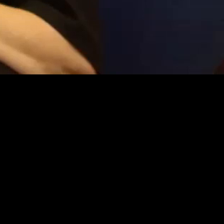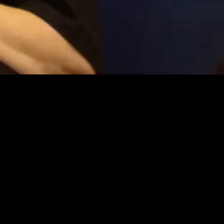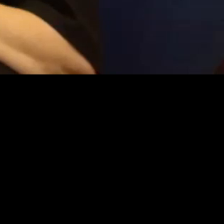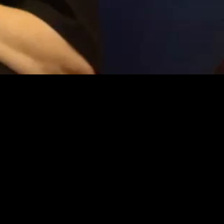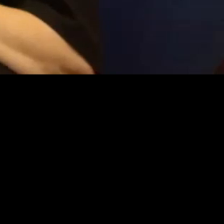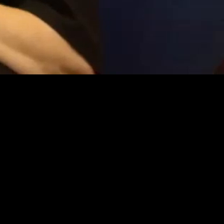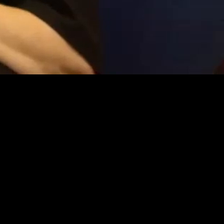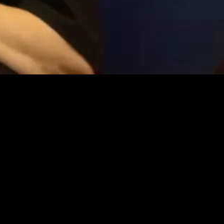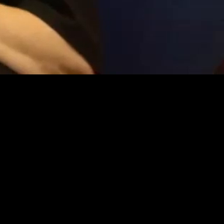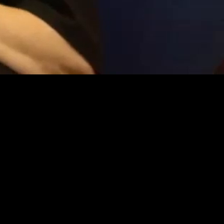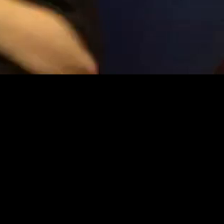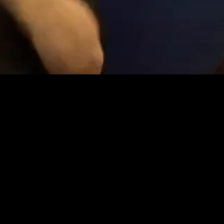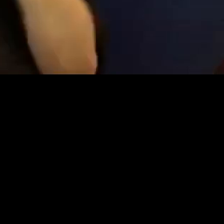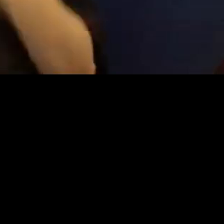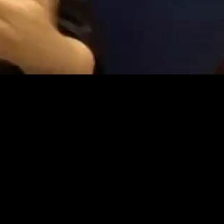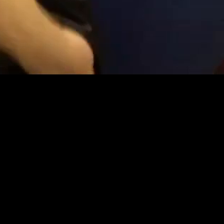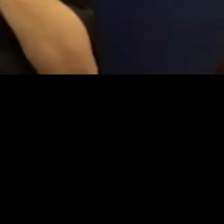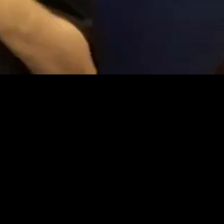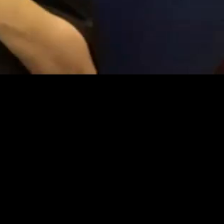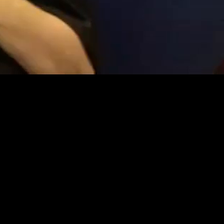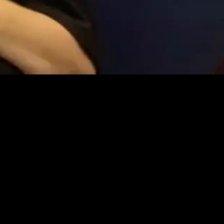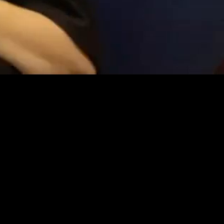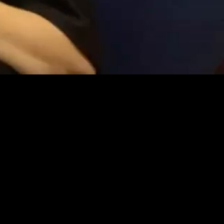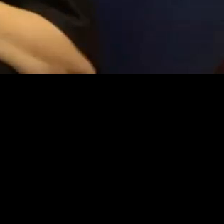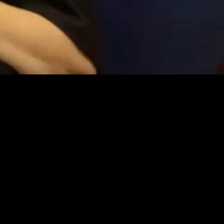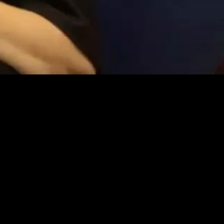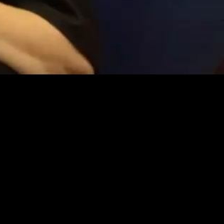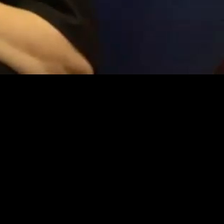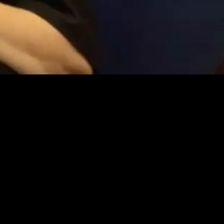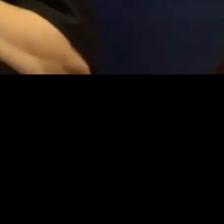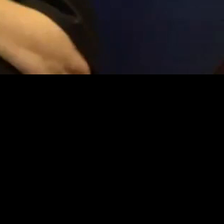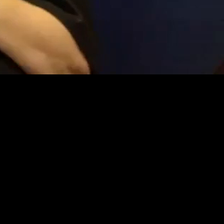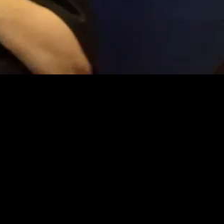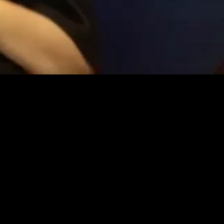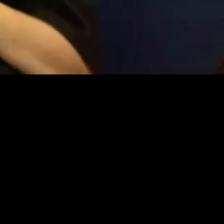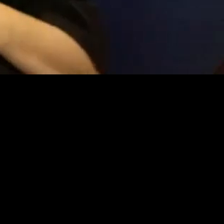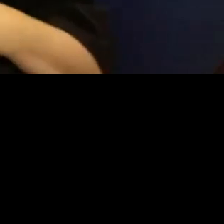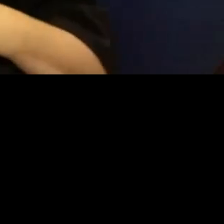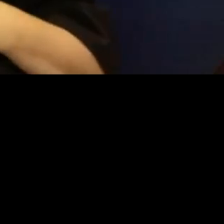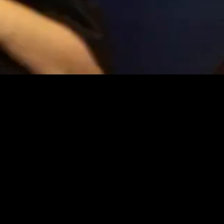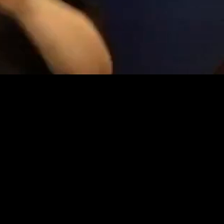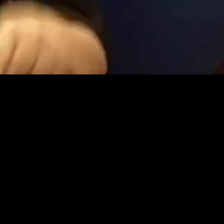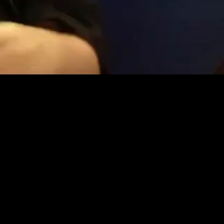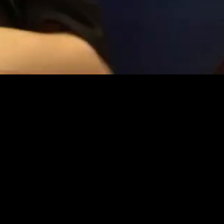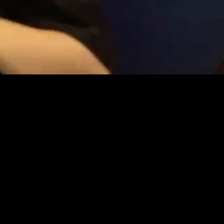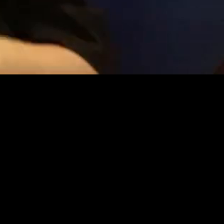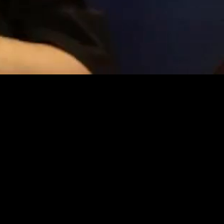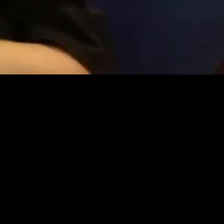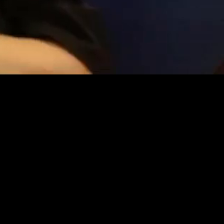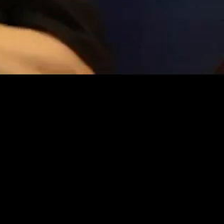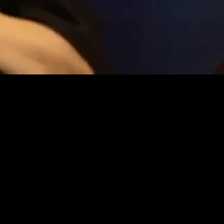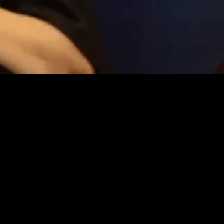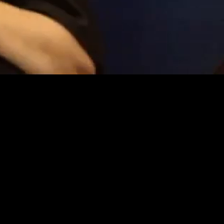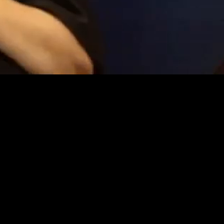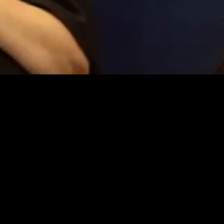the Archaeology Institute of America for inviting me to speak with you all tonight. And I'm